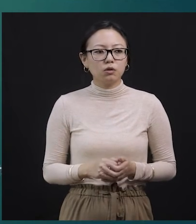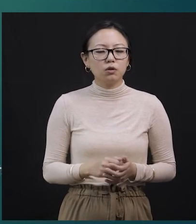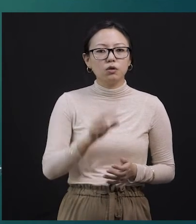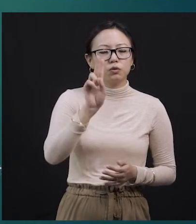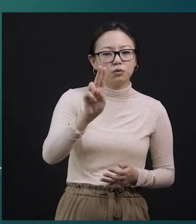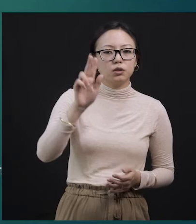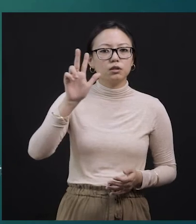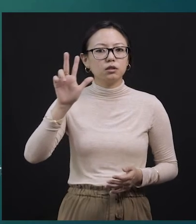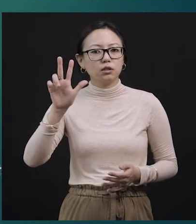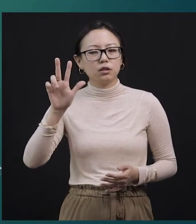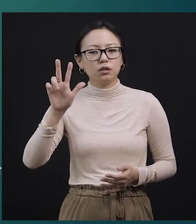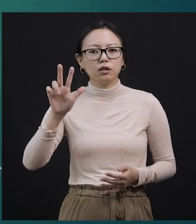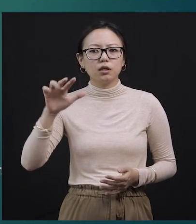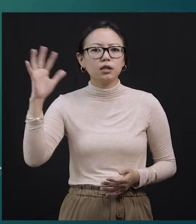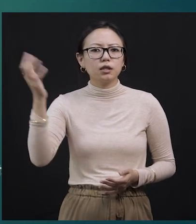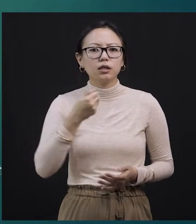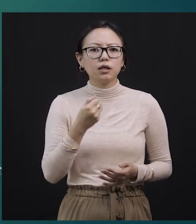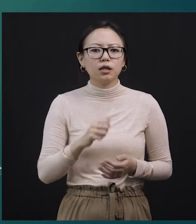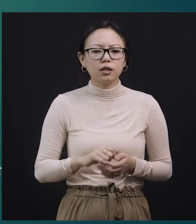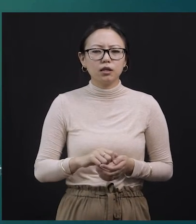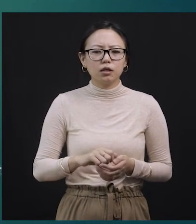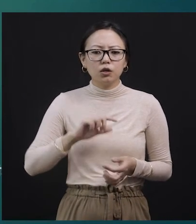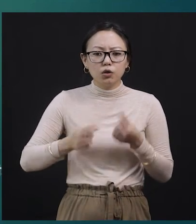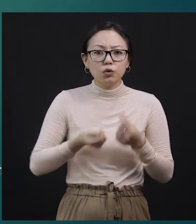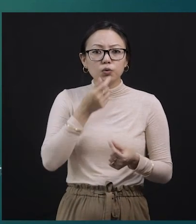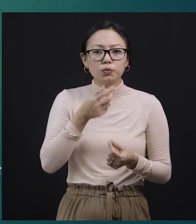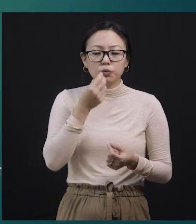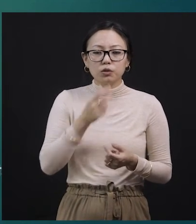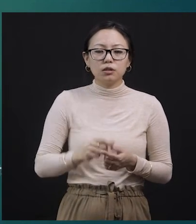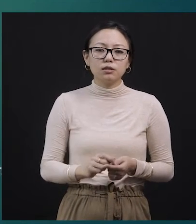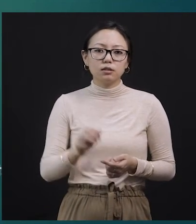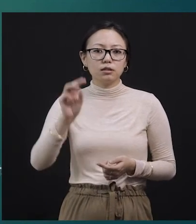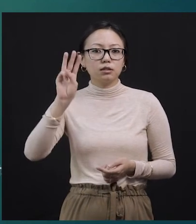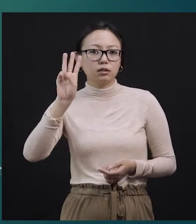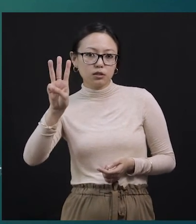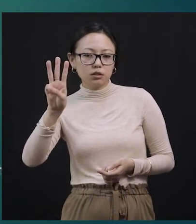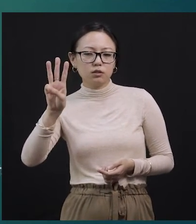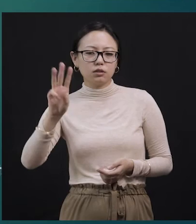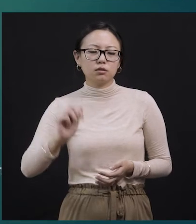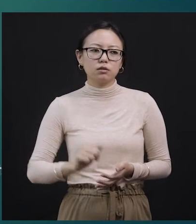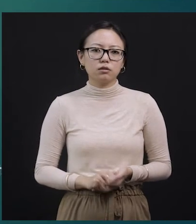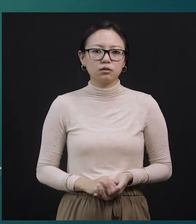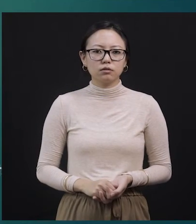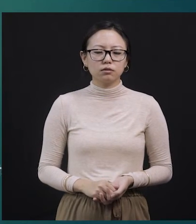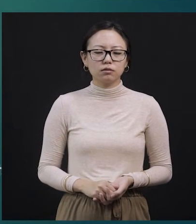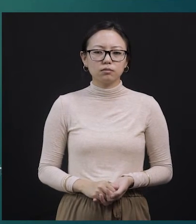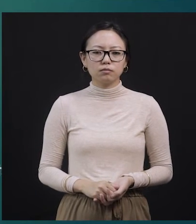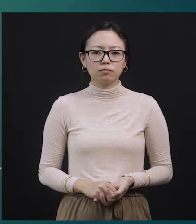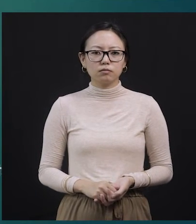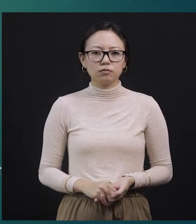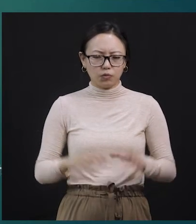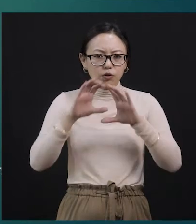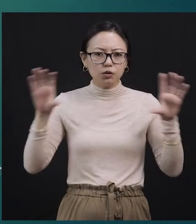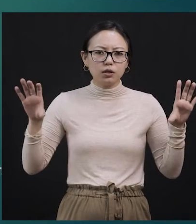children? Each student will receive 3 sweets each out of 85 number of sweets. Am